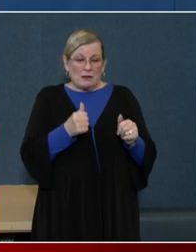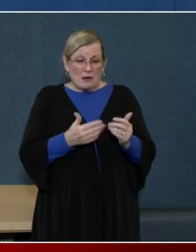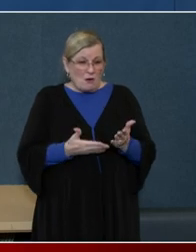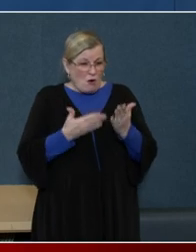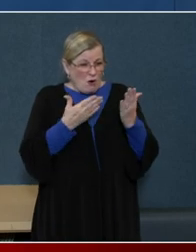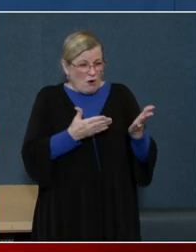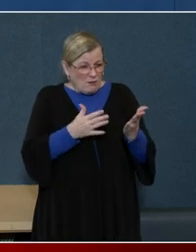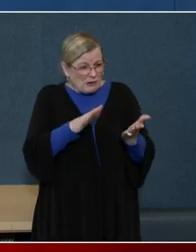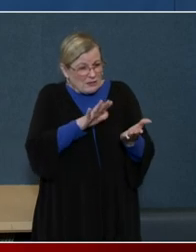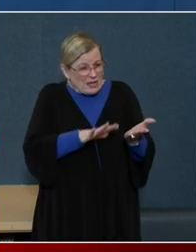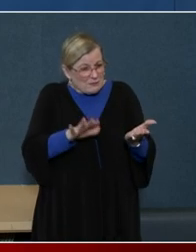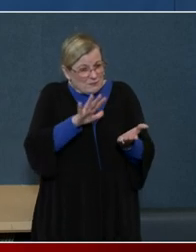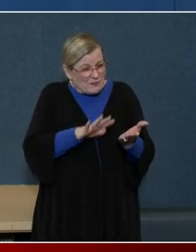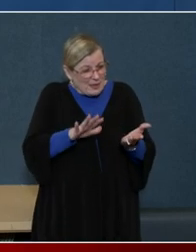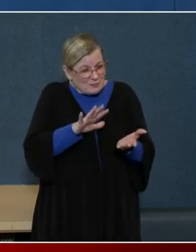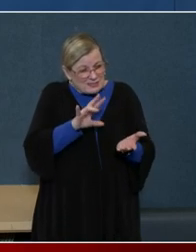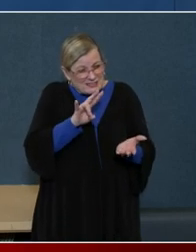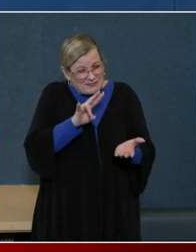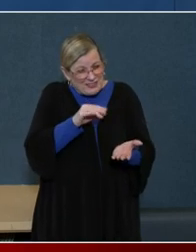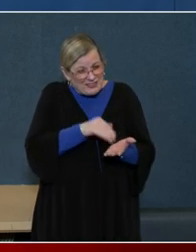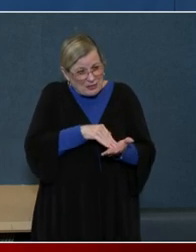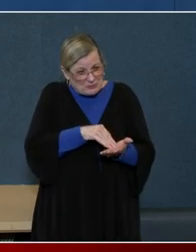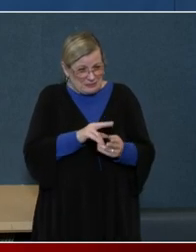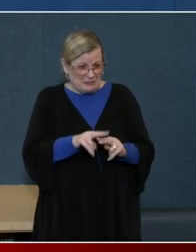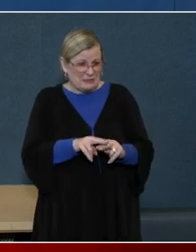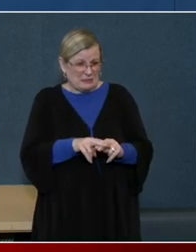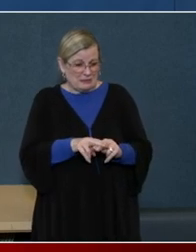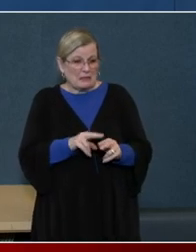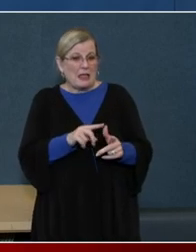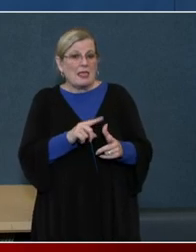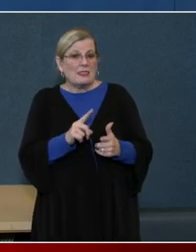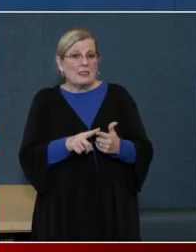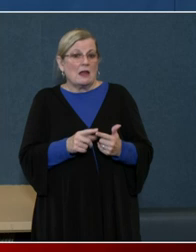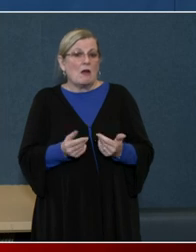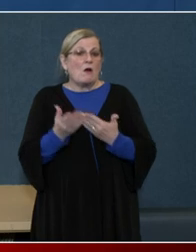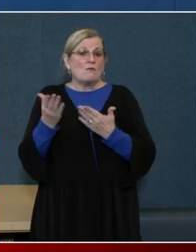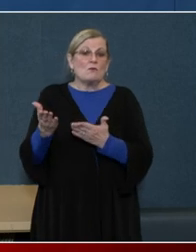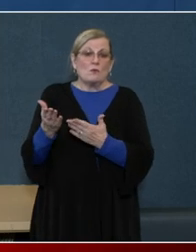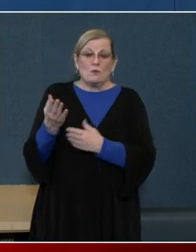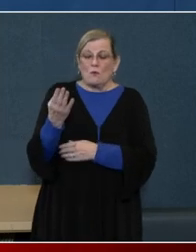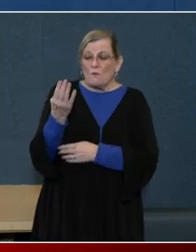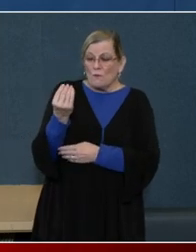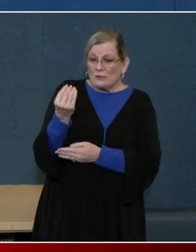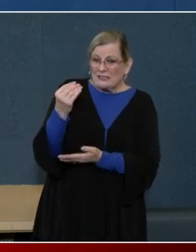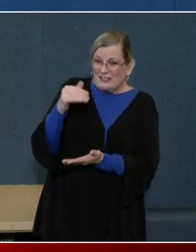learning classroom seats, and we can offer 14,000